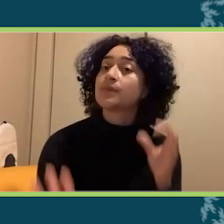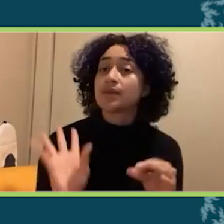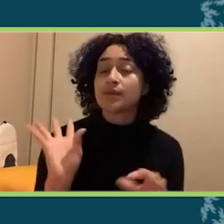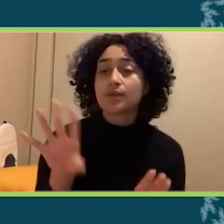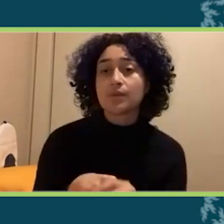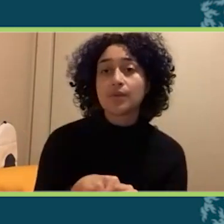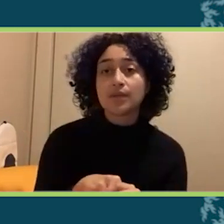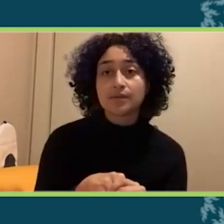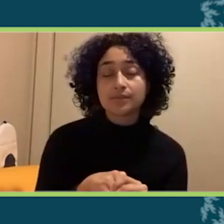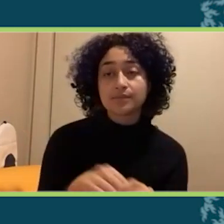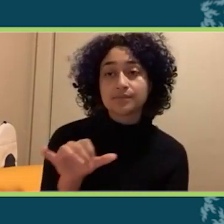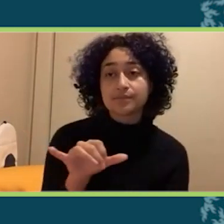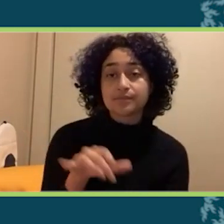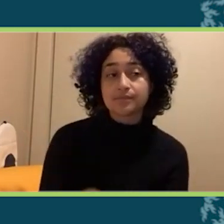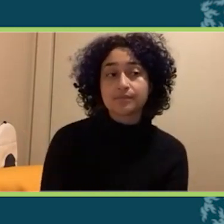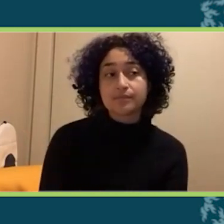like,